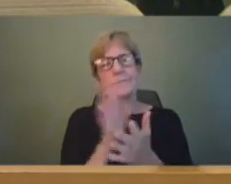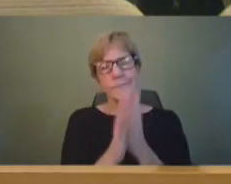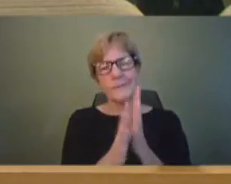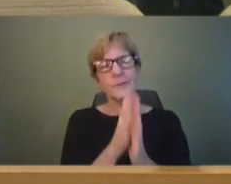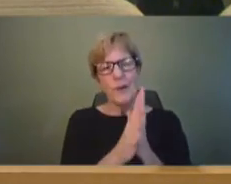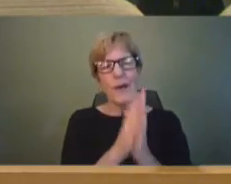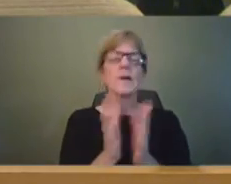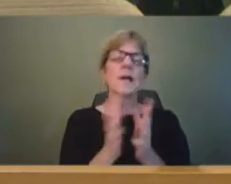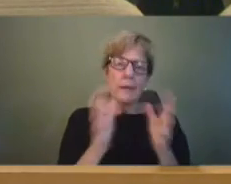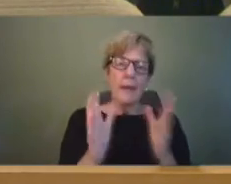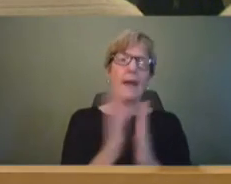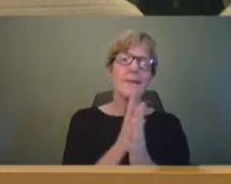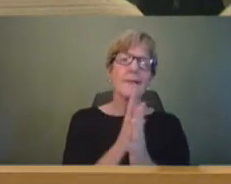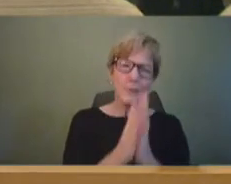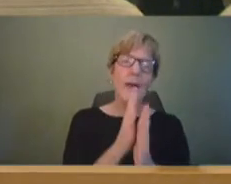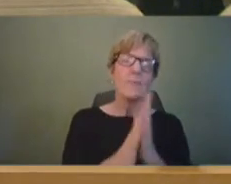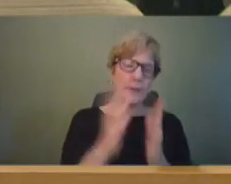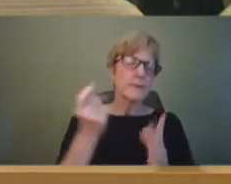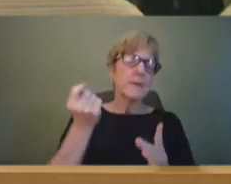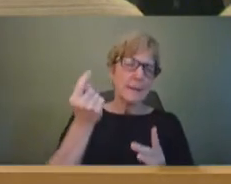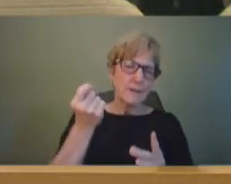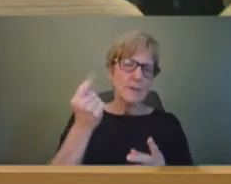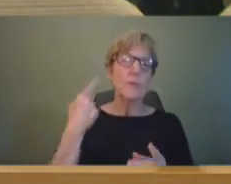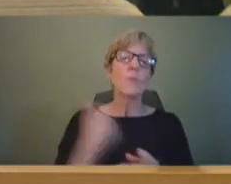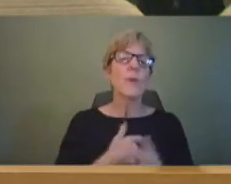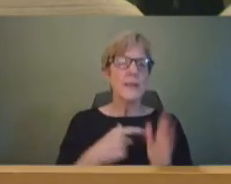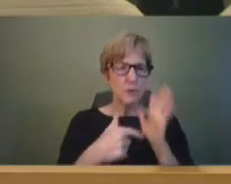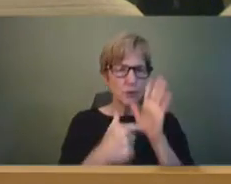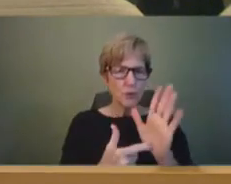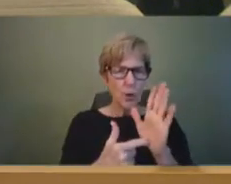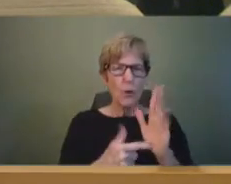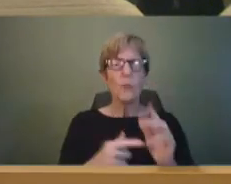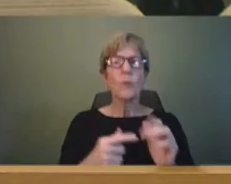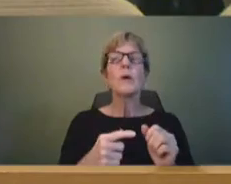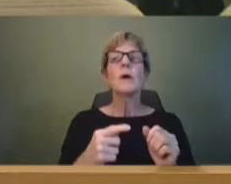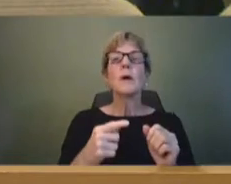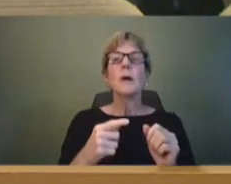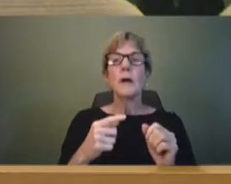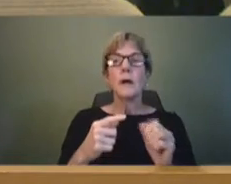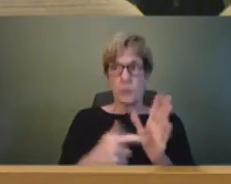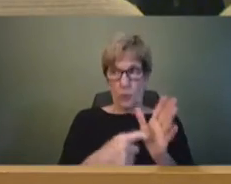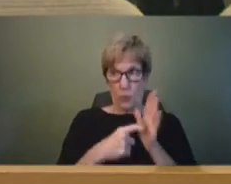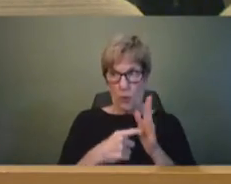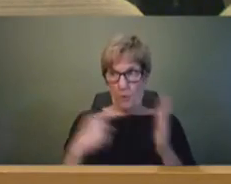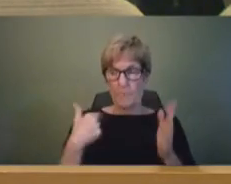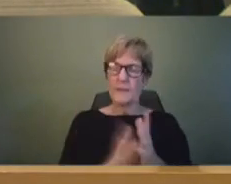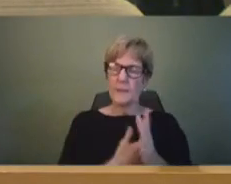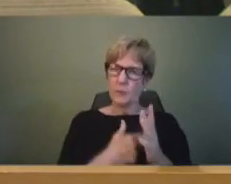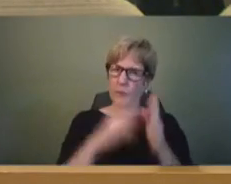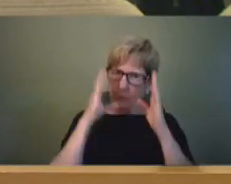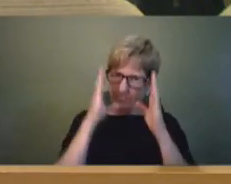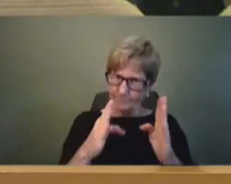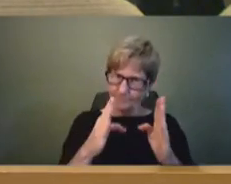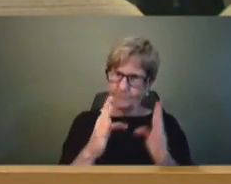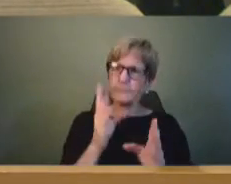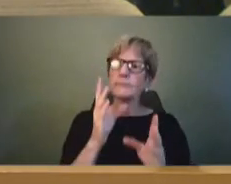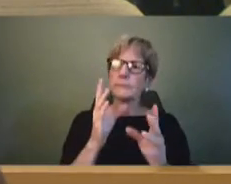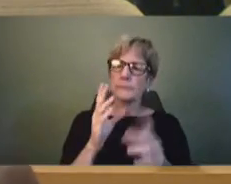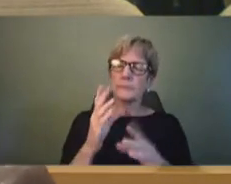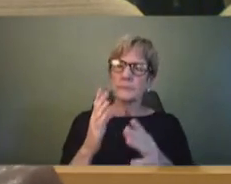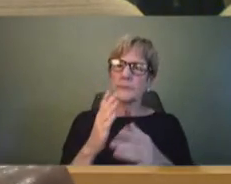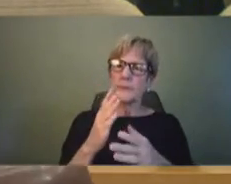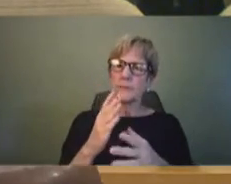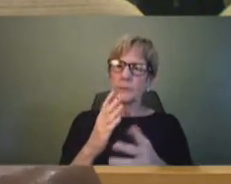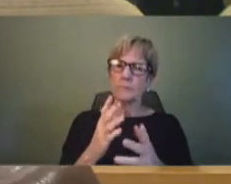traffic we generating and obviously we had to show that through the standards we were we addressing that but your comments are well and your comment